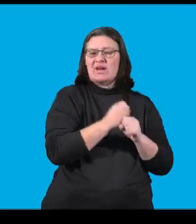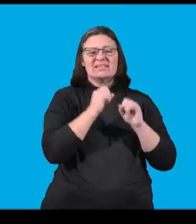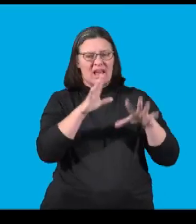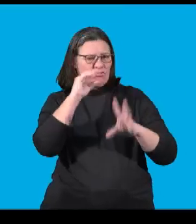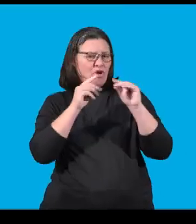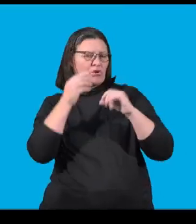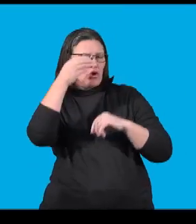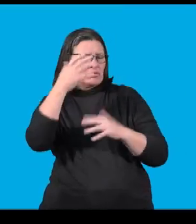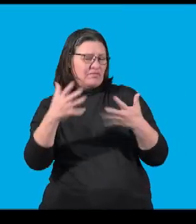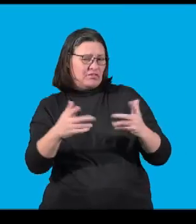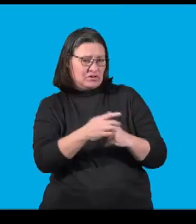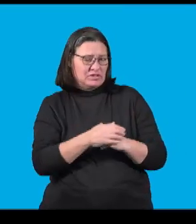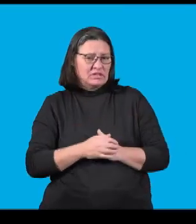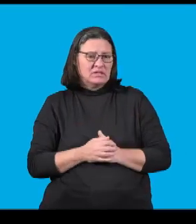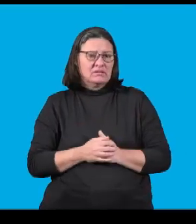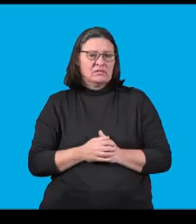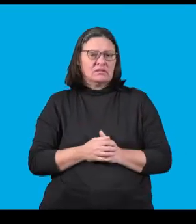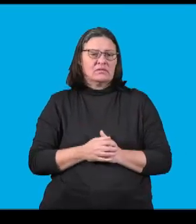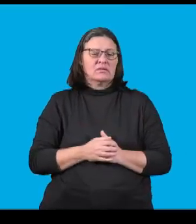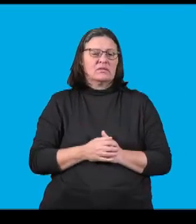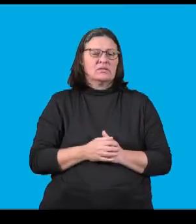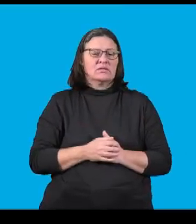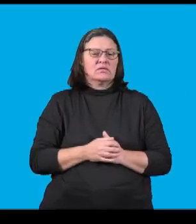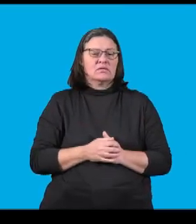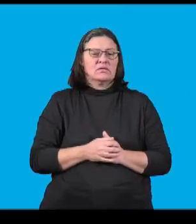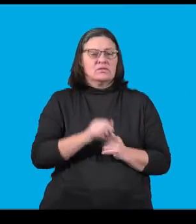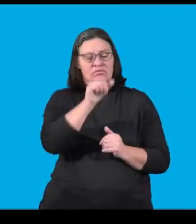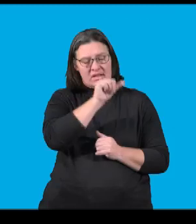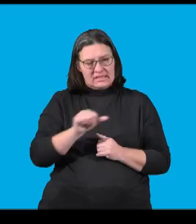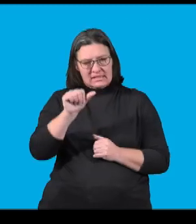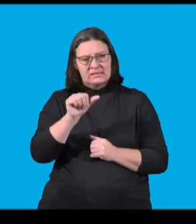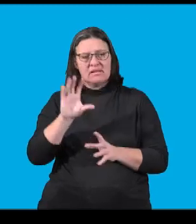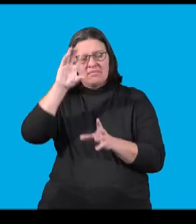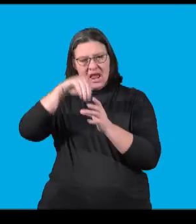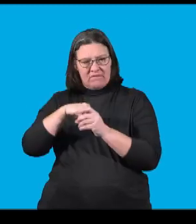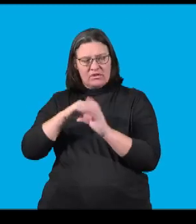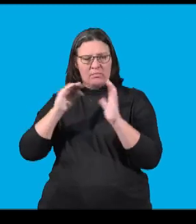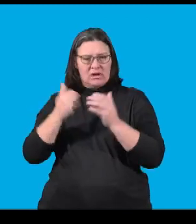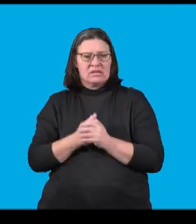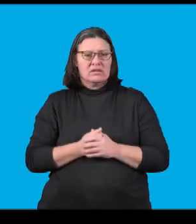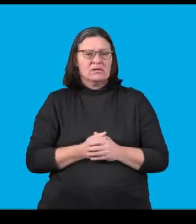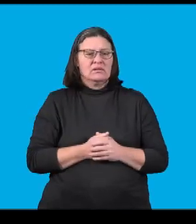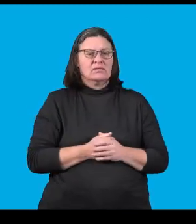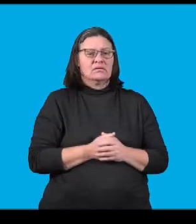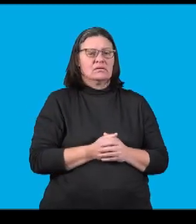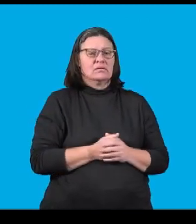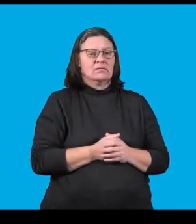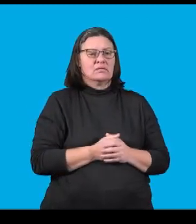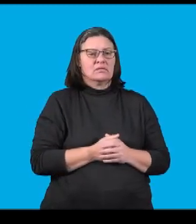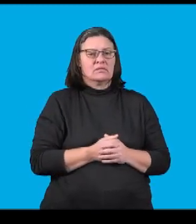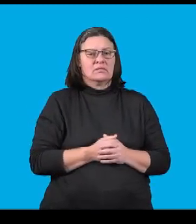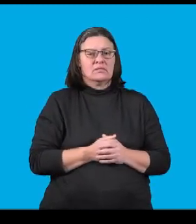and grade 10. Simplify this by expanding your brackets, timesing the 6 into your bracket. You get y minus